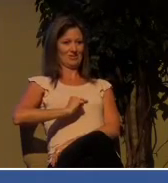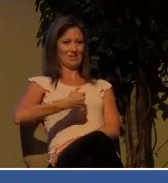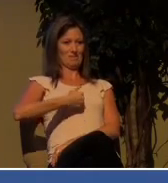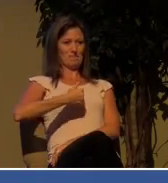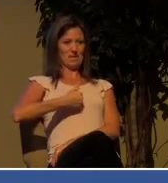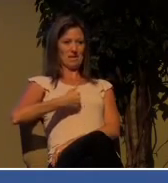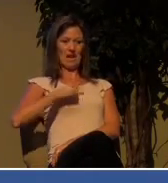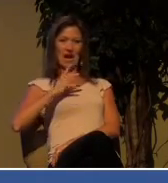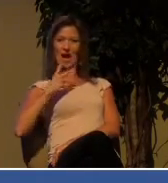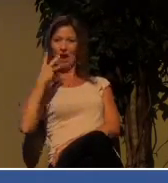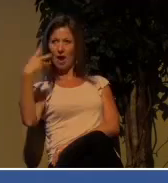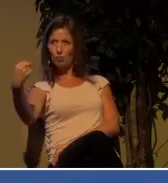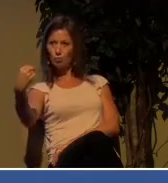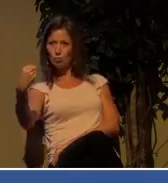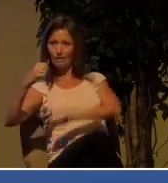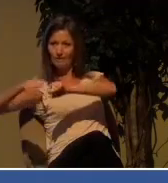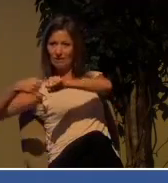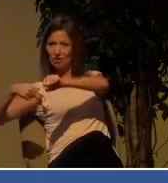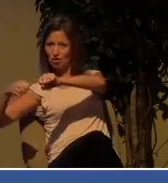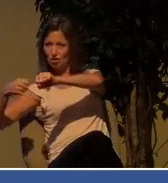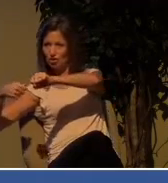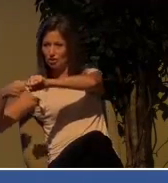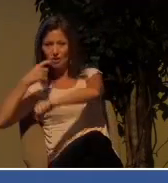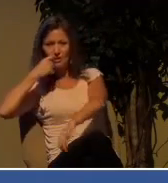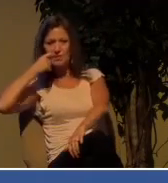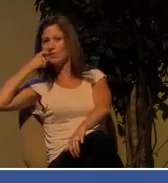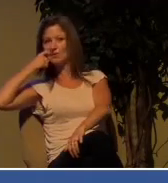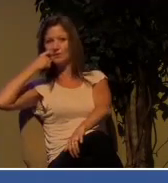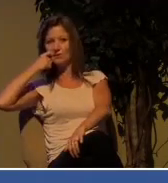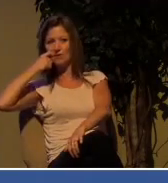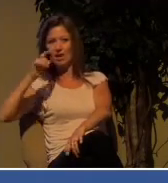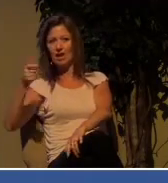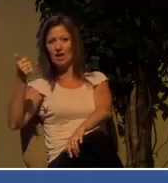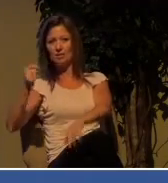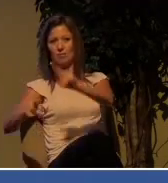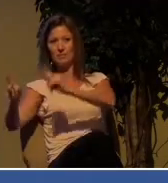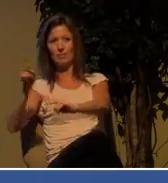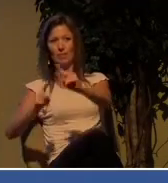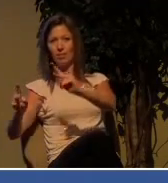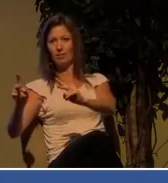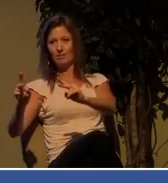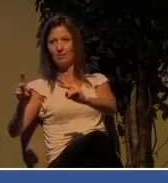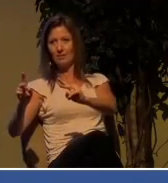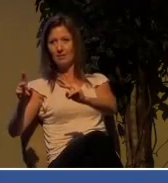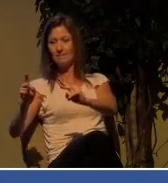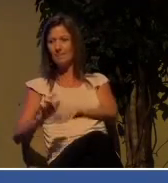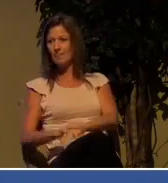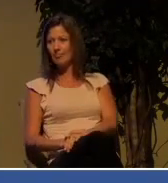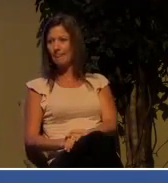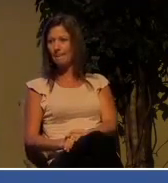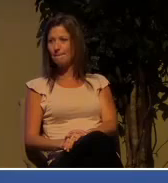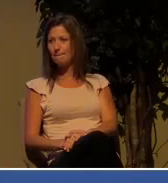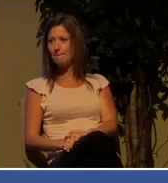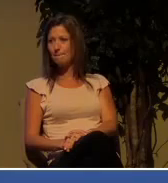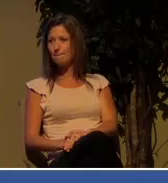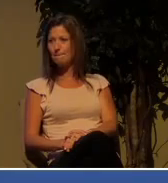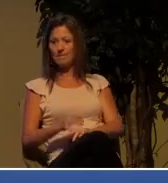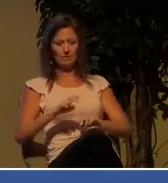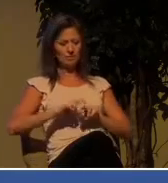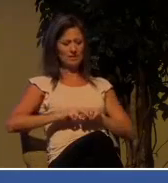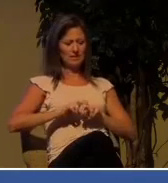How important it is for us as followers of Jesus to go fishing. Sit